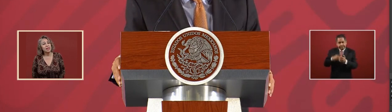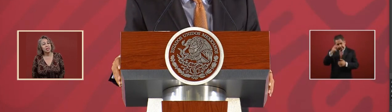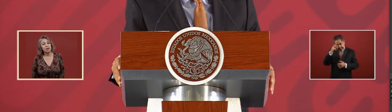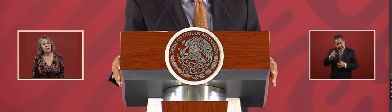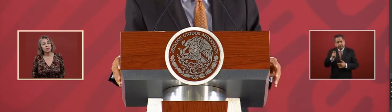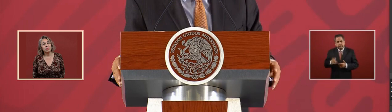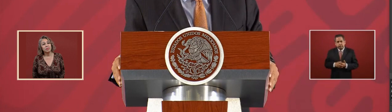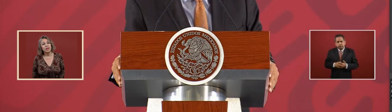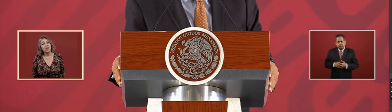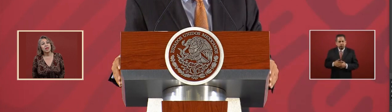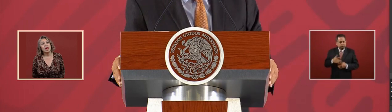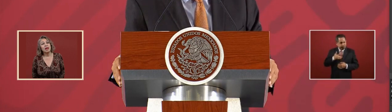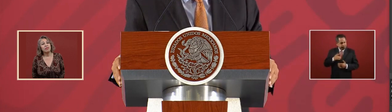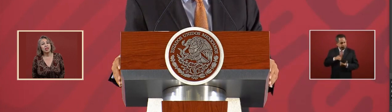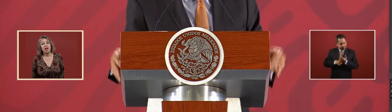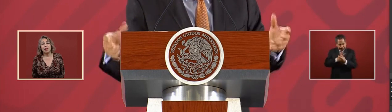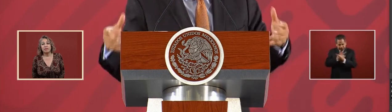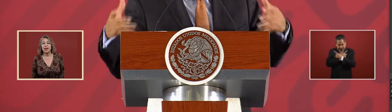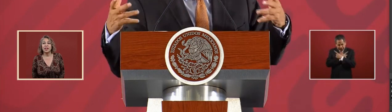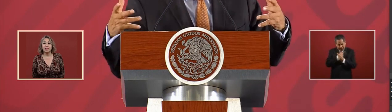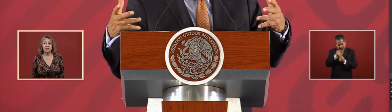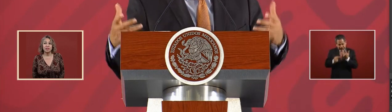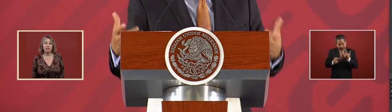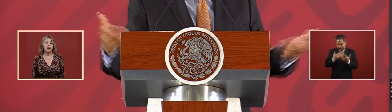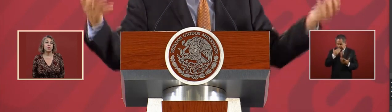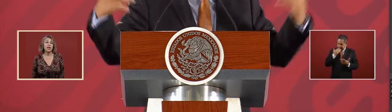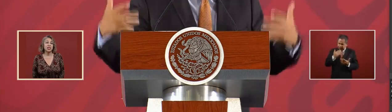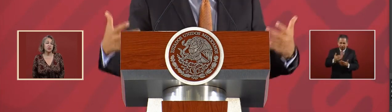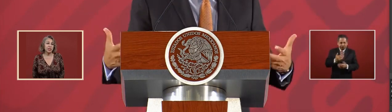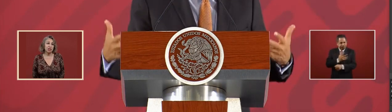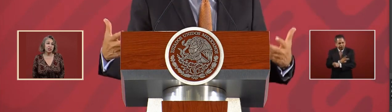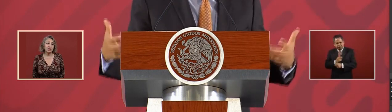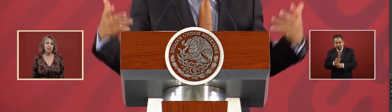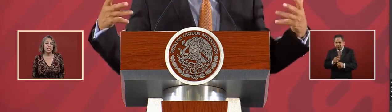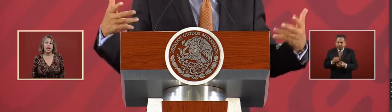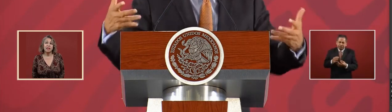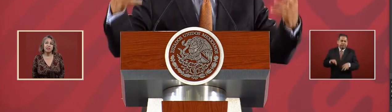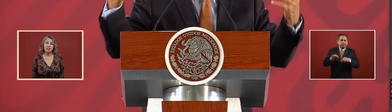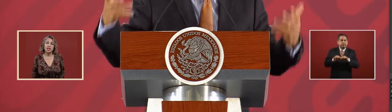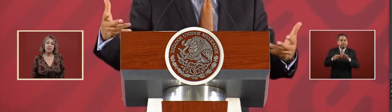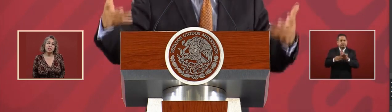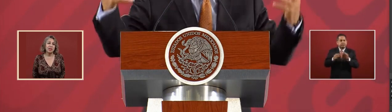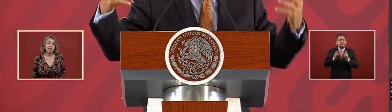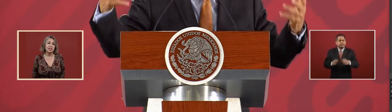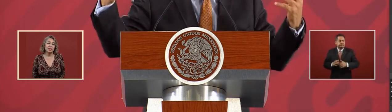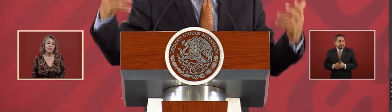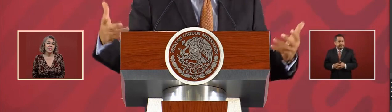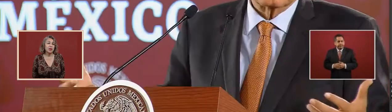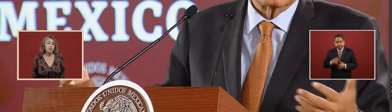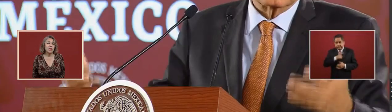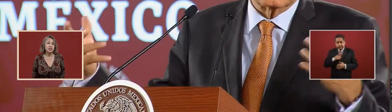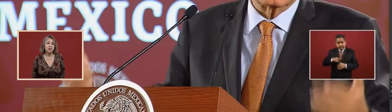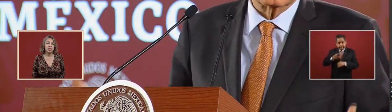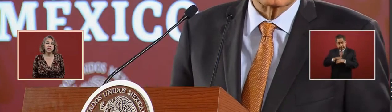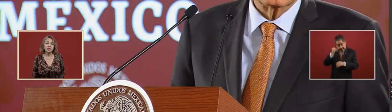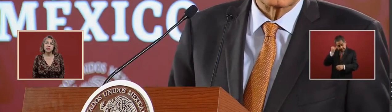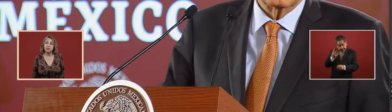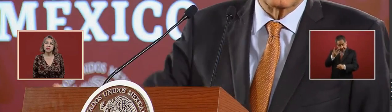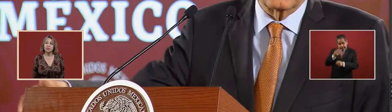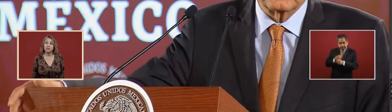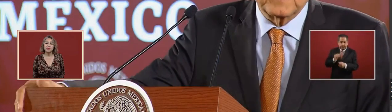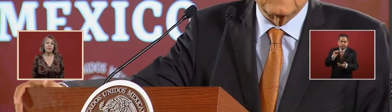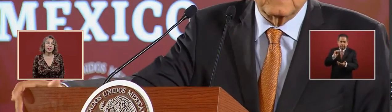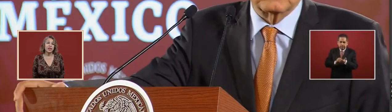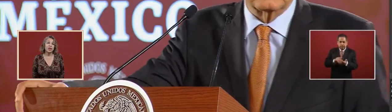en México, in Mexico muchos valores have a lot of values exaltar. That y we need to cosas, exalt. Pues and there's other things that we need to